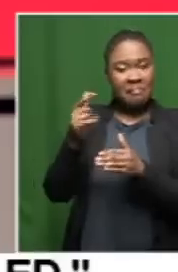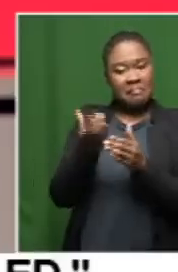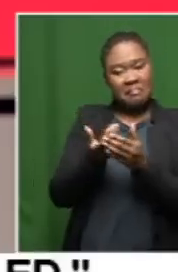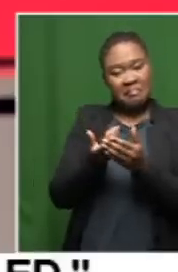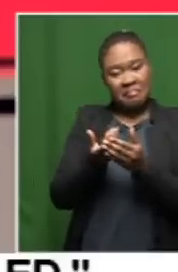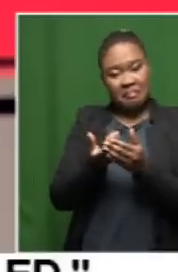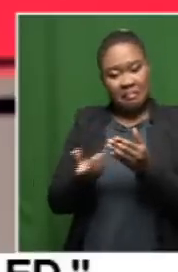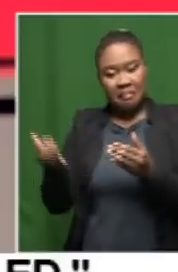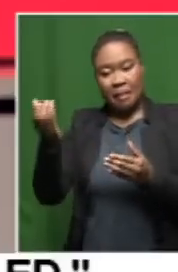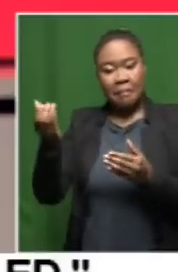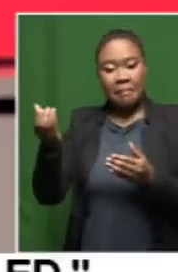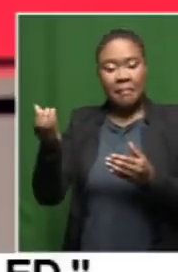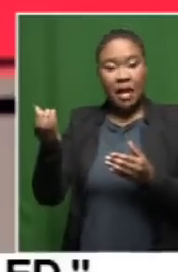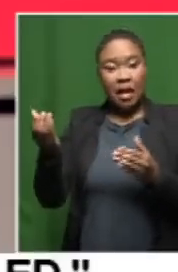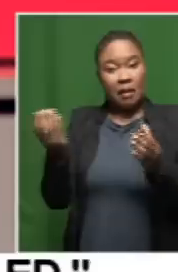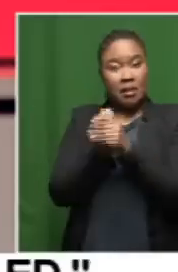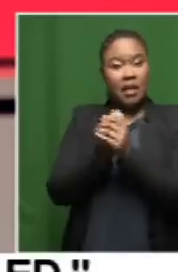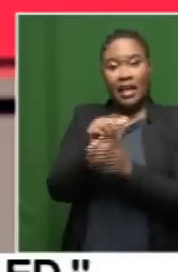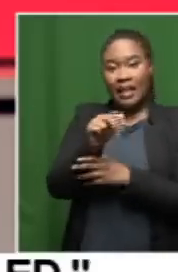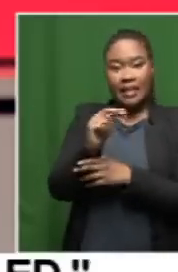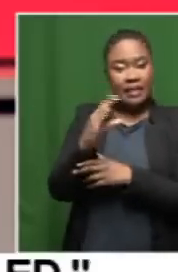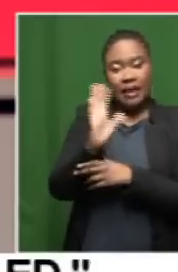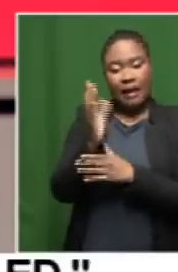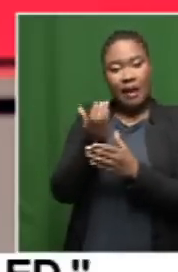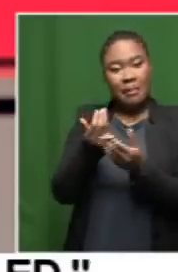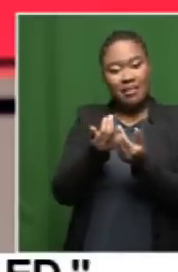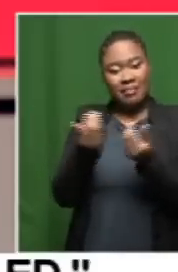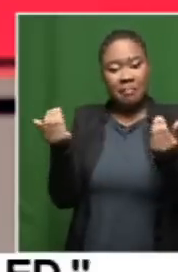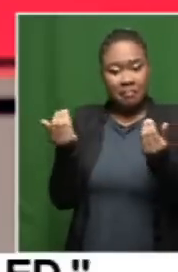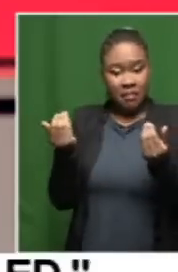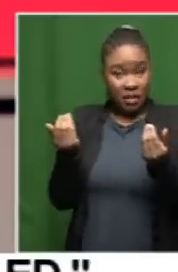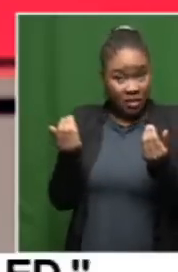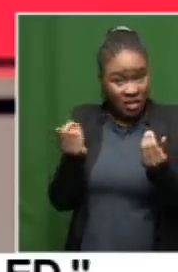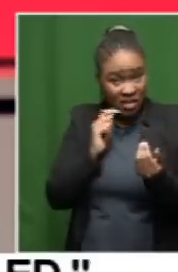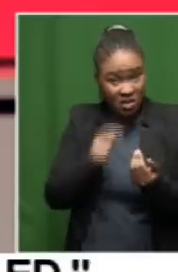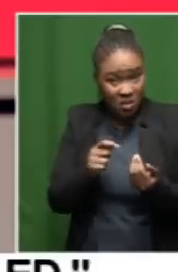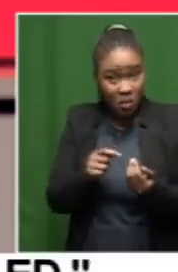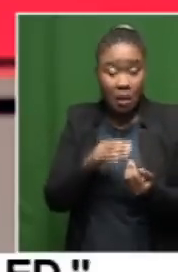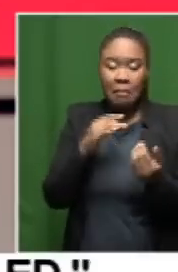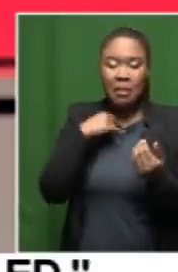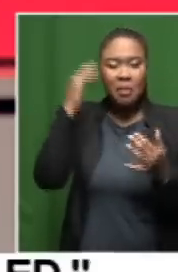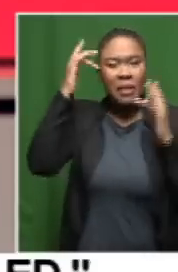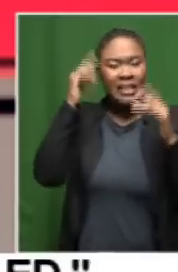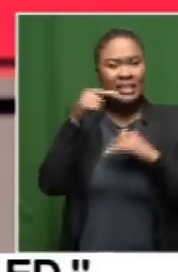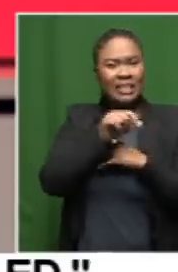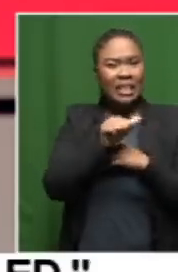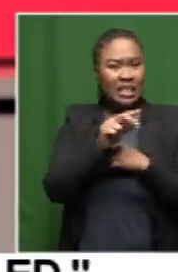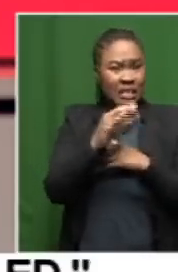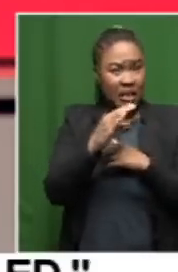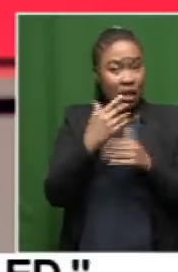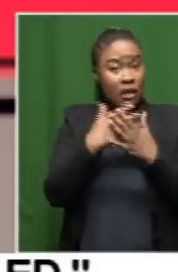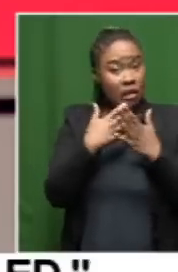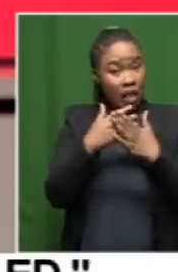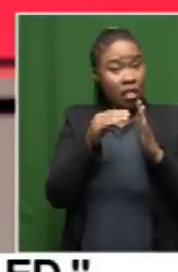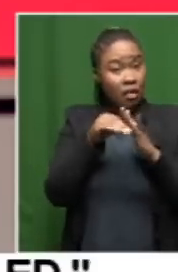electoral platform, we located it within that particular space. Is there something that is rescuable of the